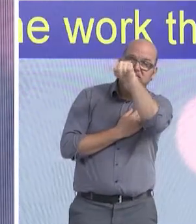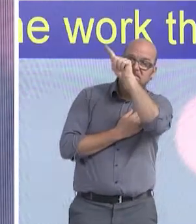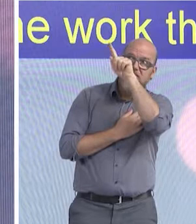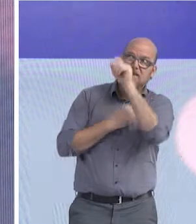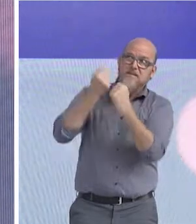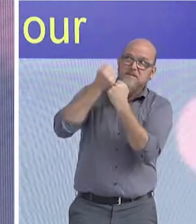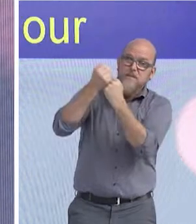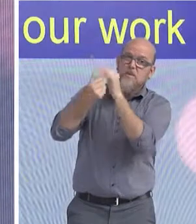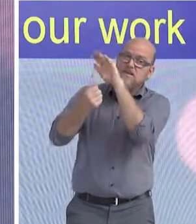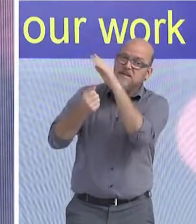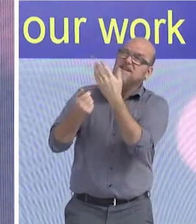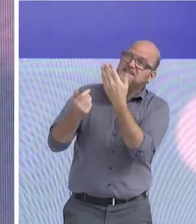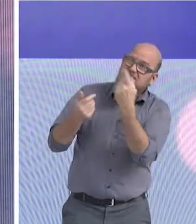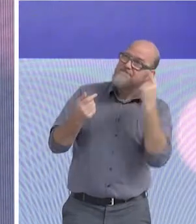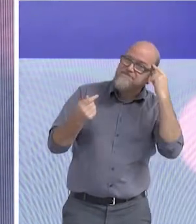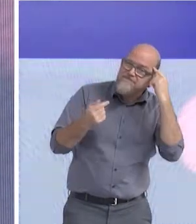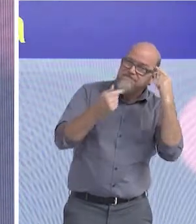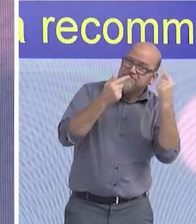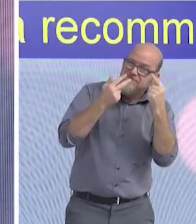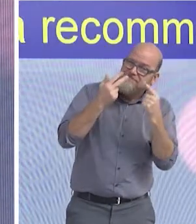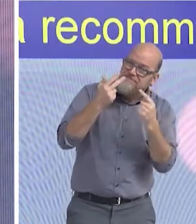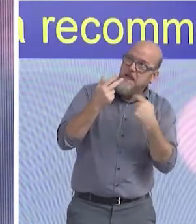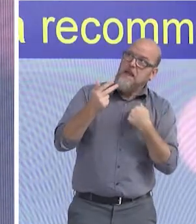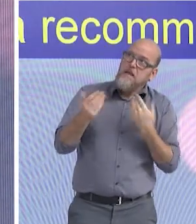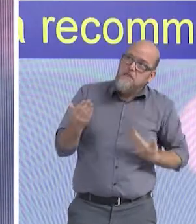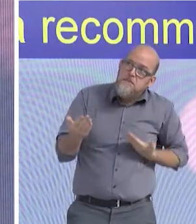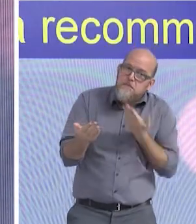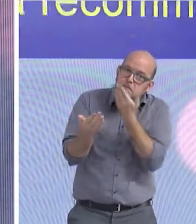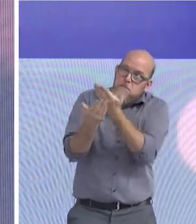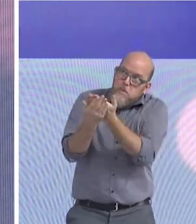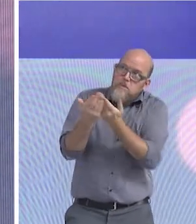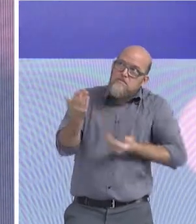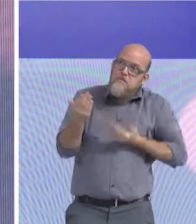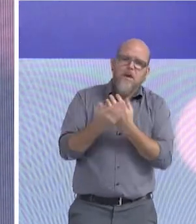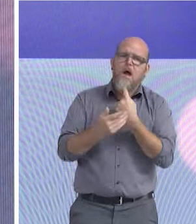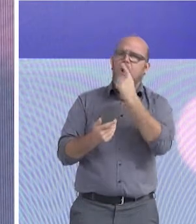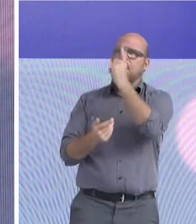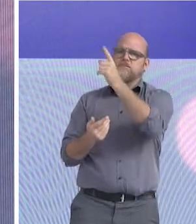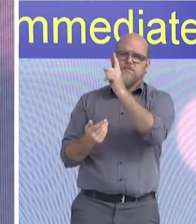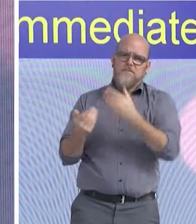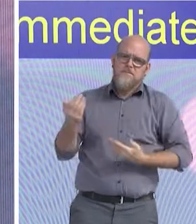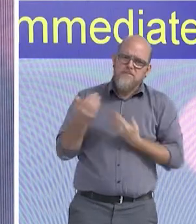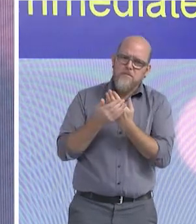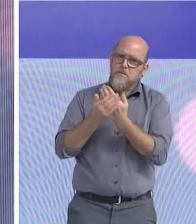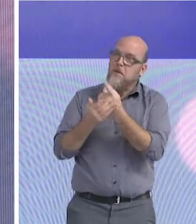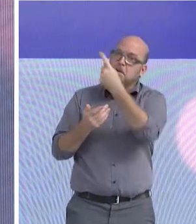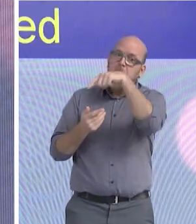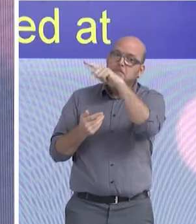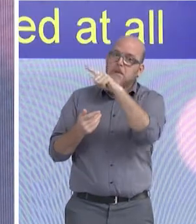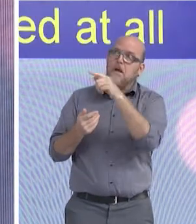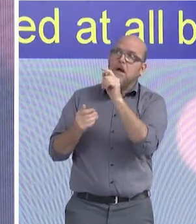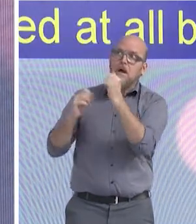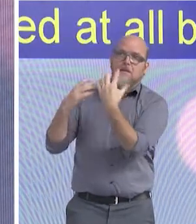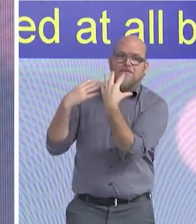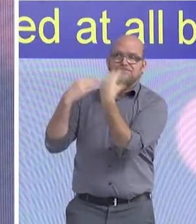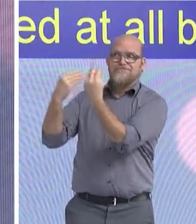But if I make a recommendation, and if it isn't immediately being accepted or isn't accepted at all by an institution, you know, I will